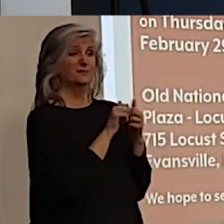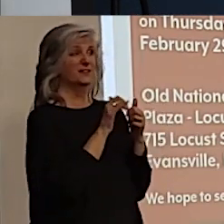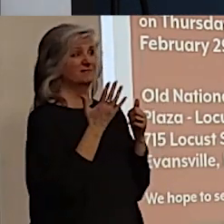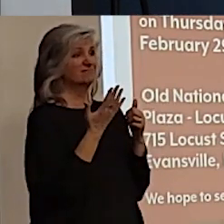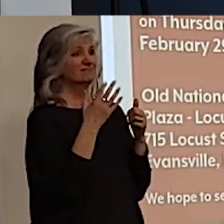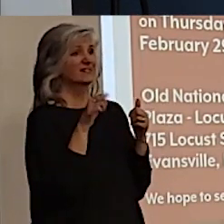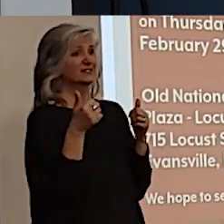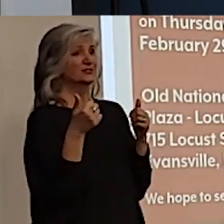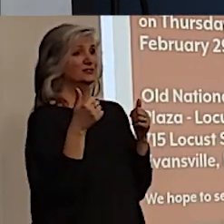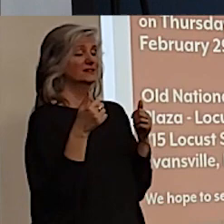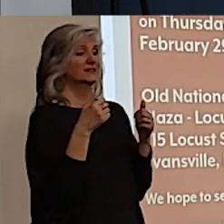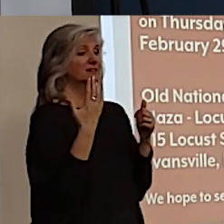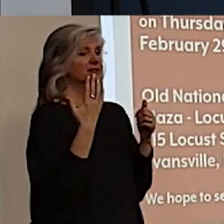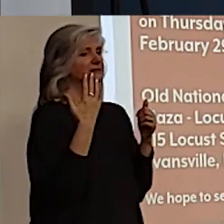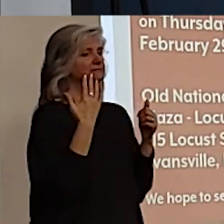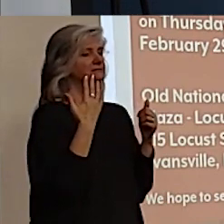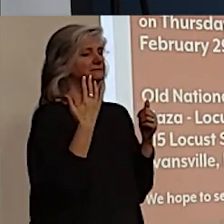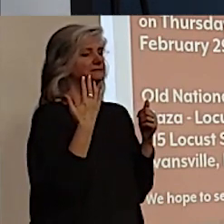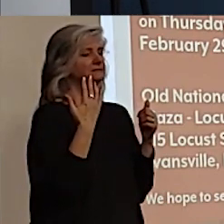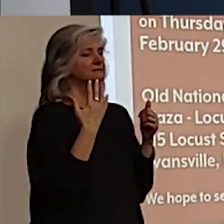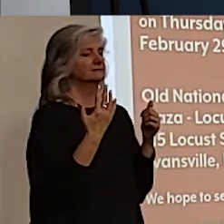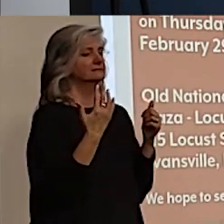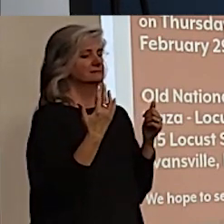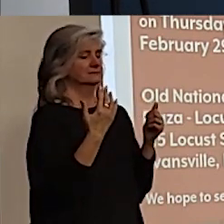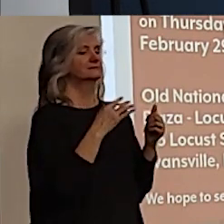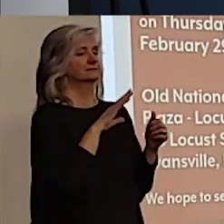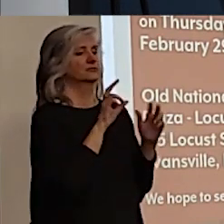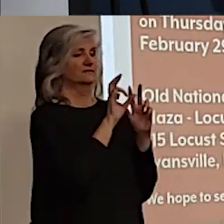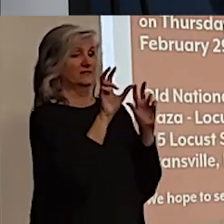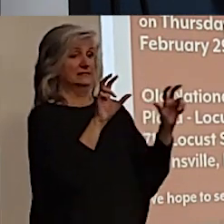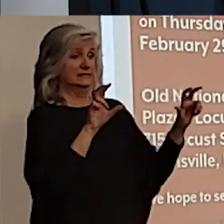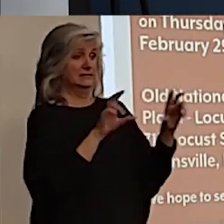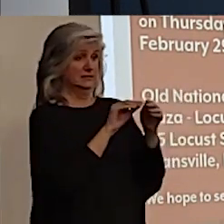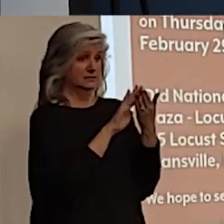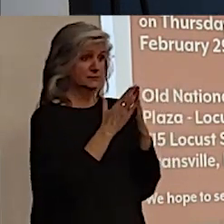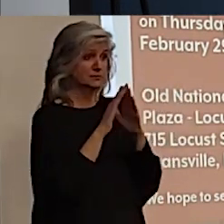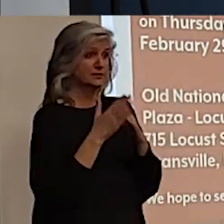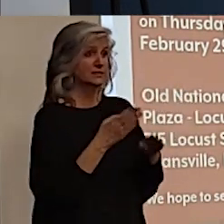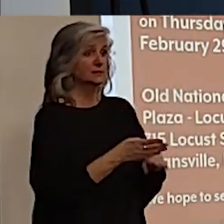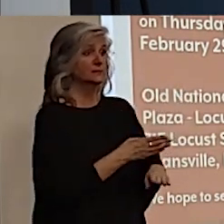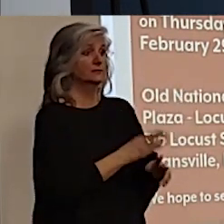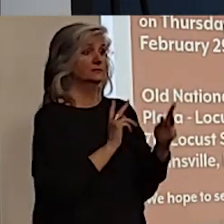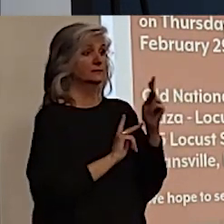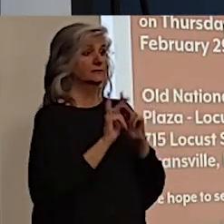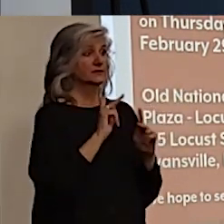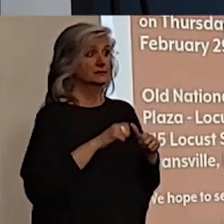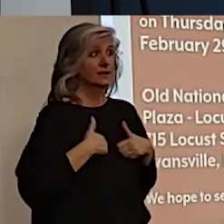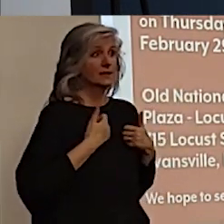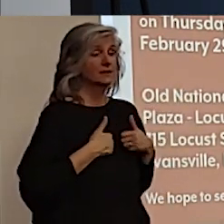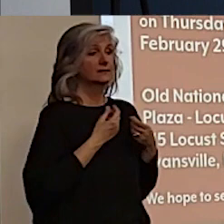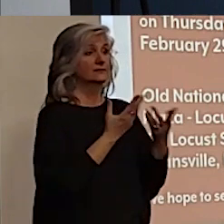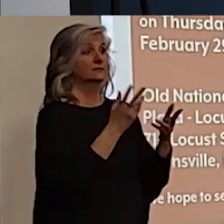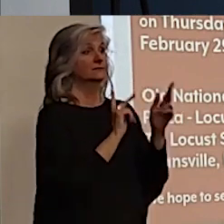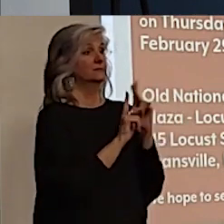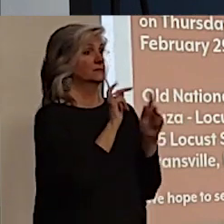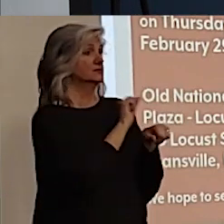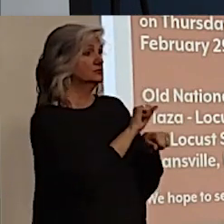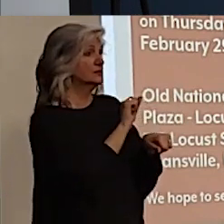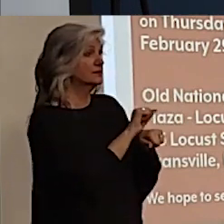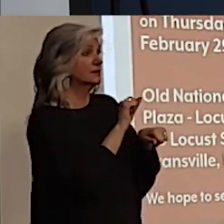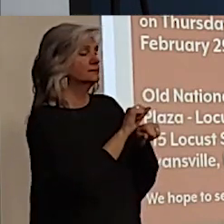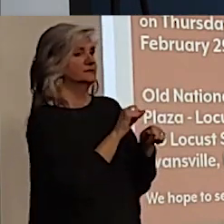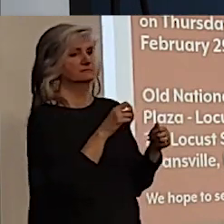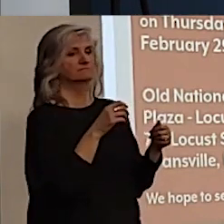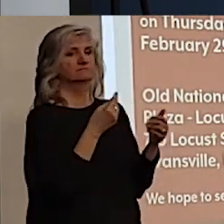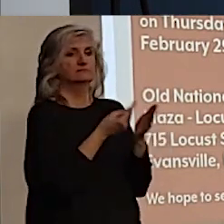energy efficiency. That's reinvesting in the community, improving people's lives, giving people's jobs, putting money